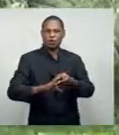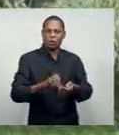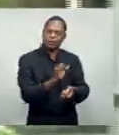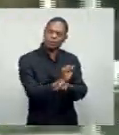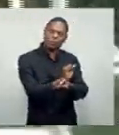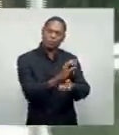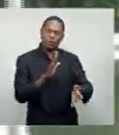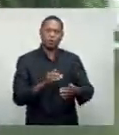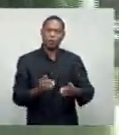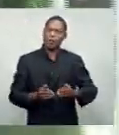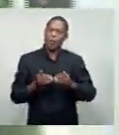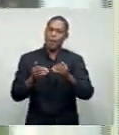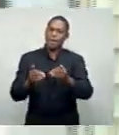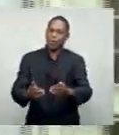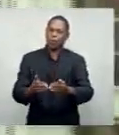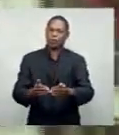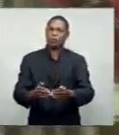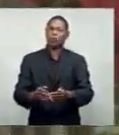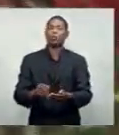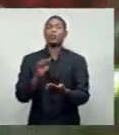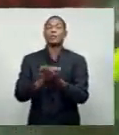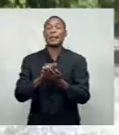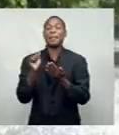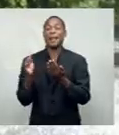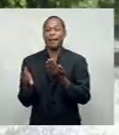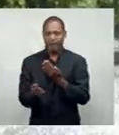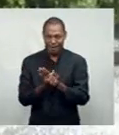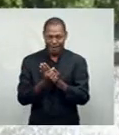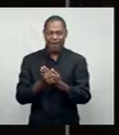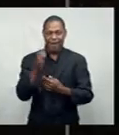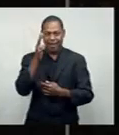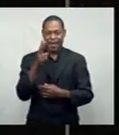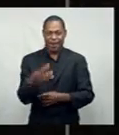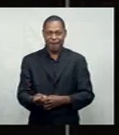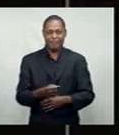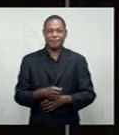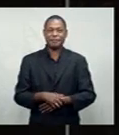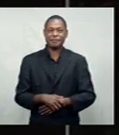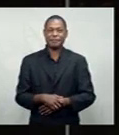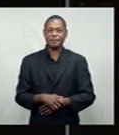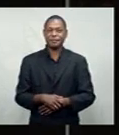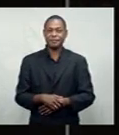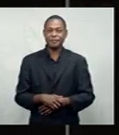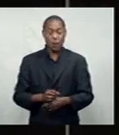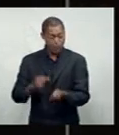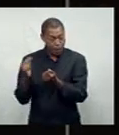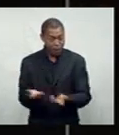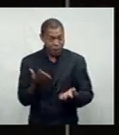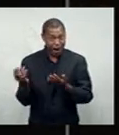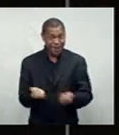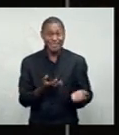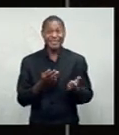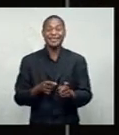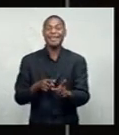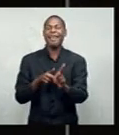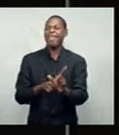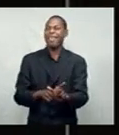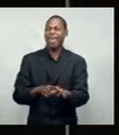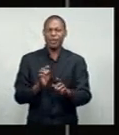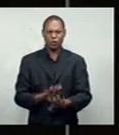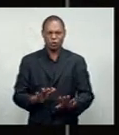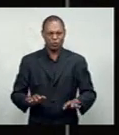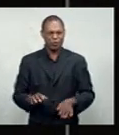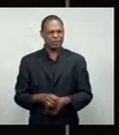to September 6th for plea. Jeshulal, FBC News. As a provider for young children, nothing means more than seeing